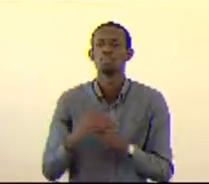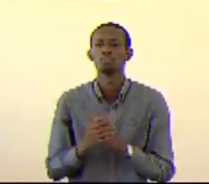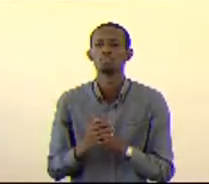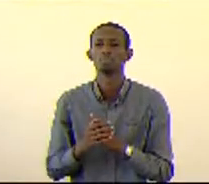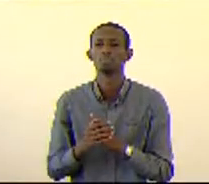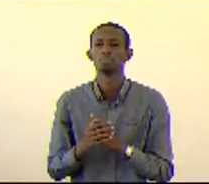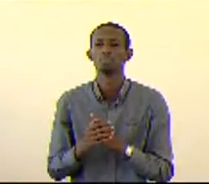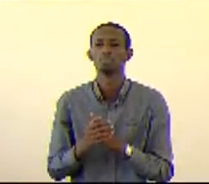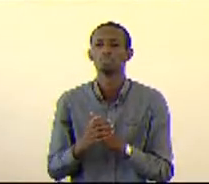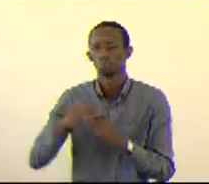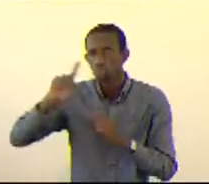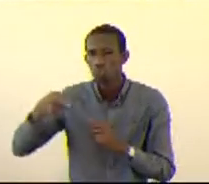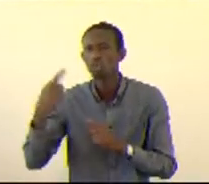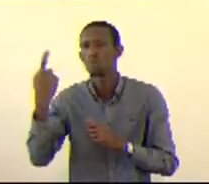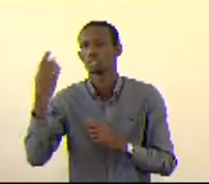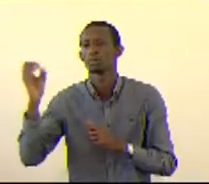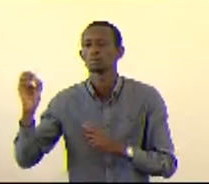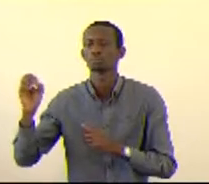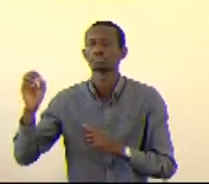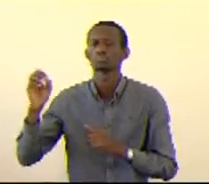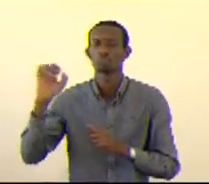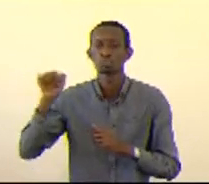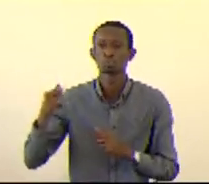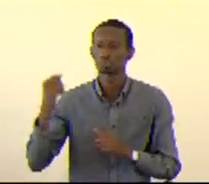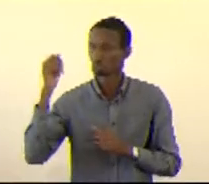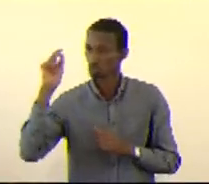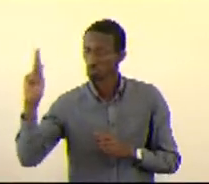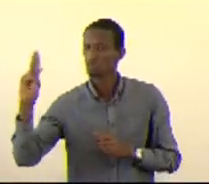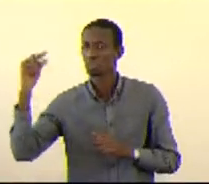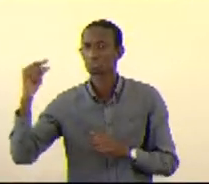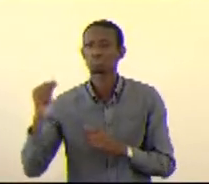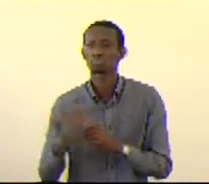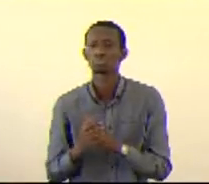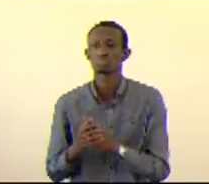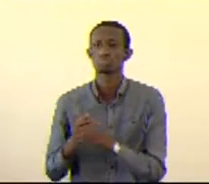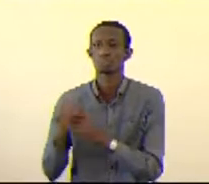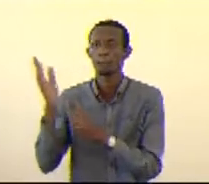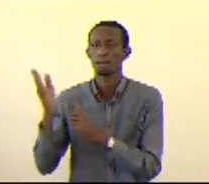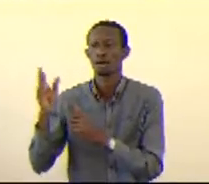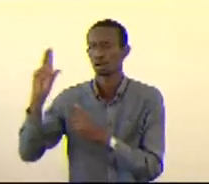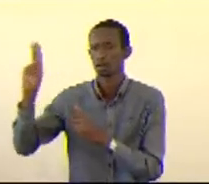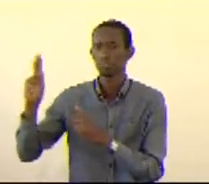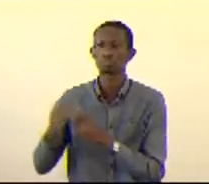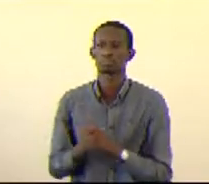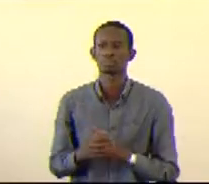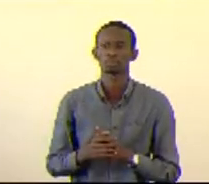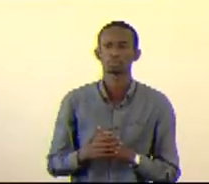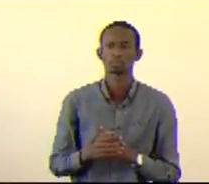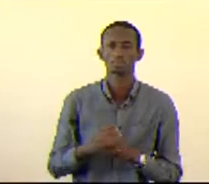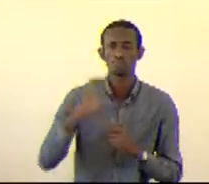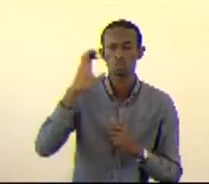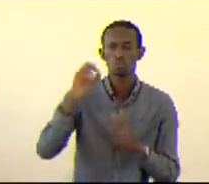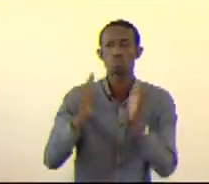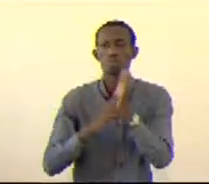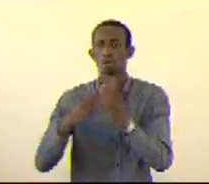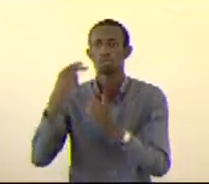is 4,200 joules per kilogram per Kelvin or per degree Celsius. So if you look at this,